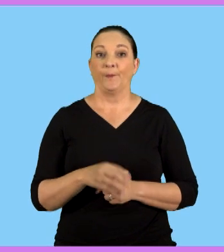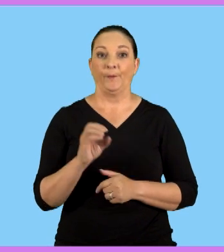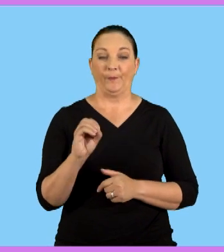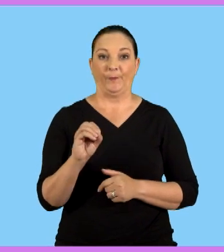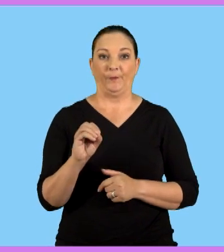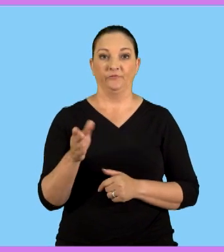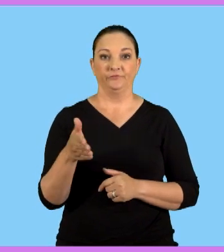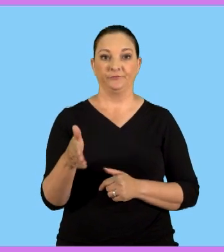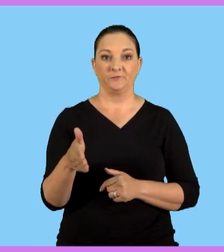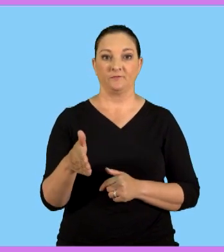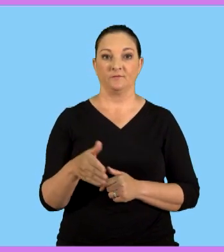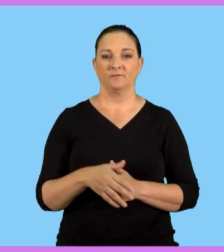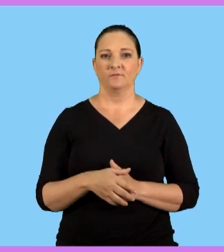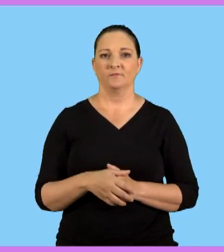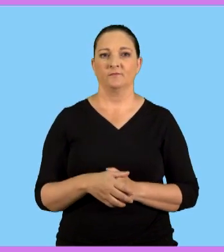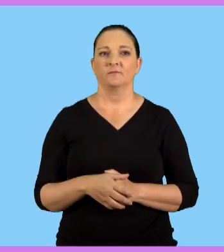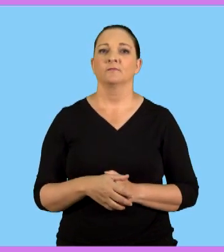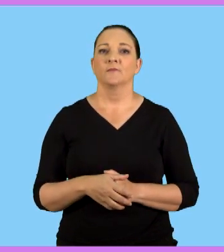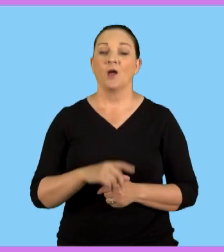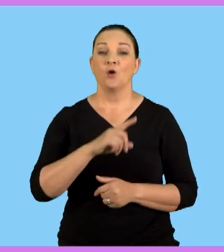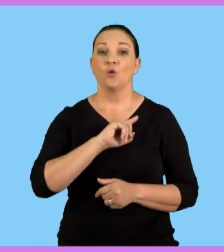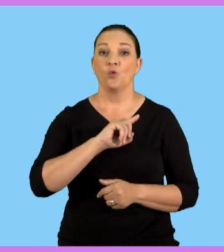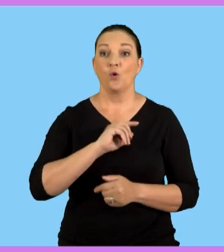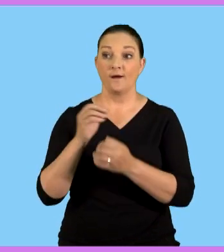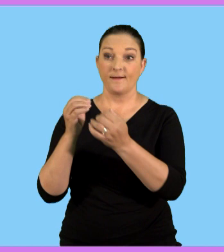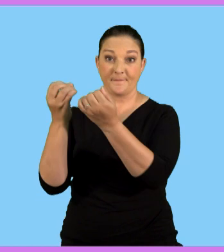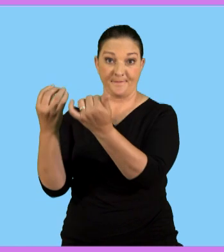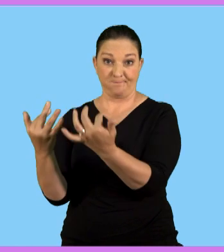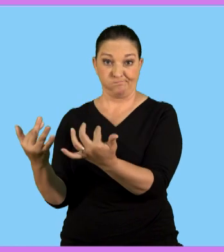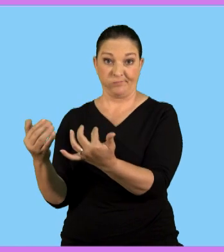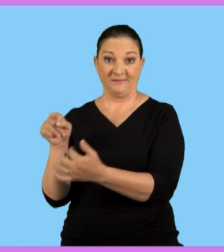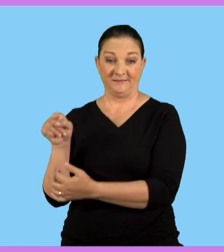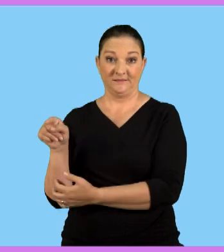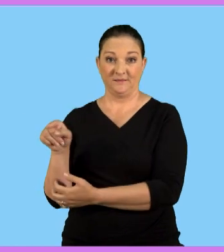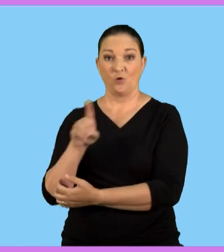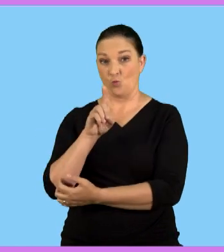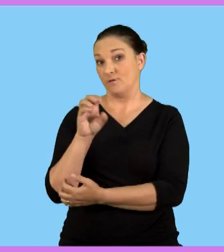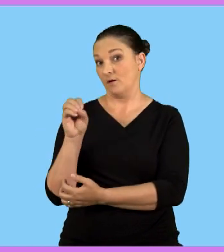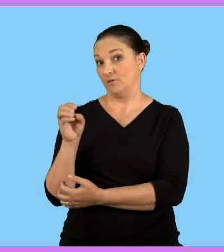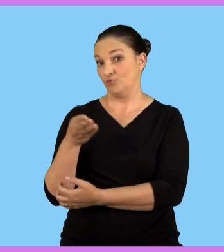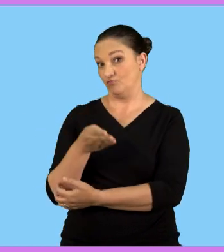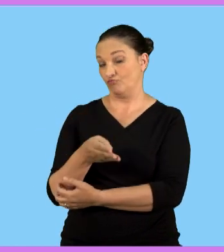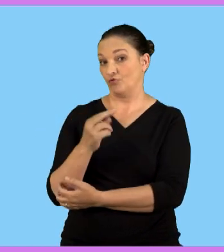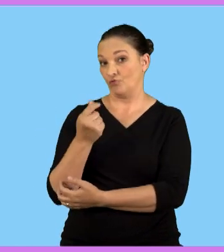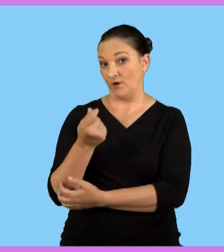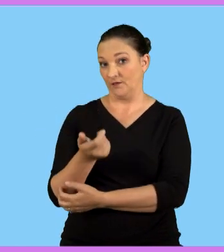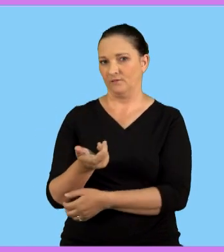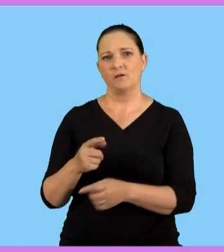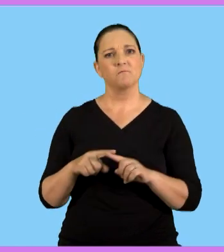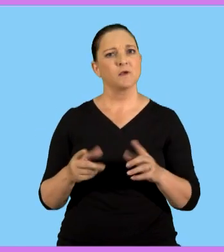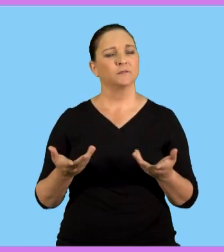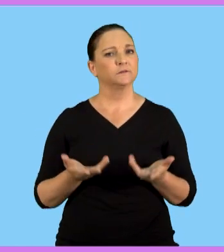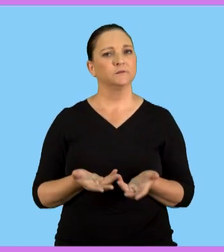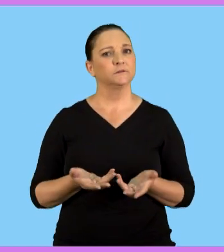0. And that is the case when the budgeted amount, in this case 100 Rand, and the